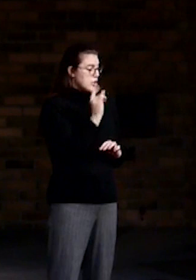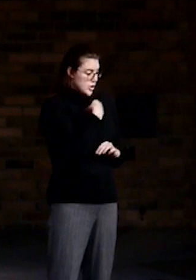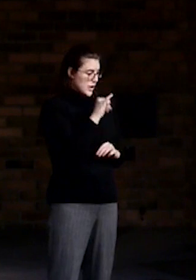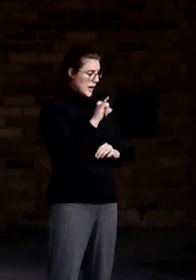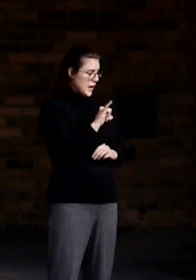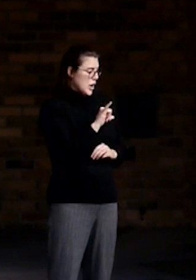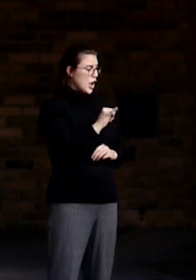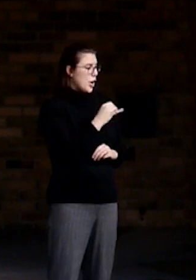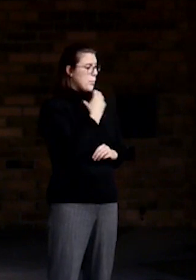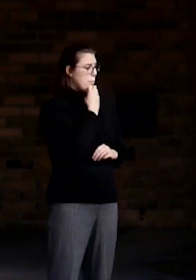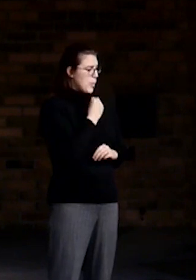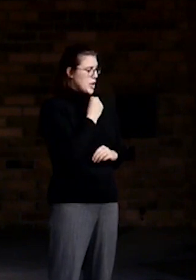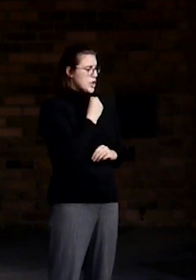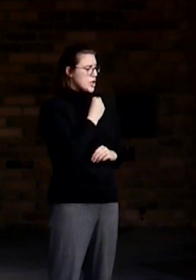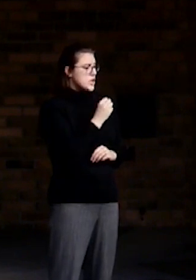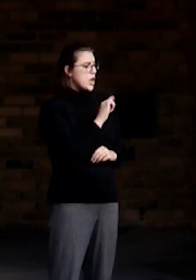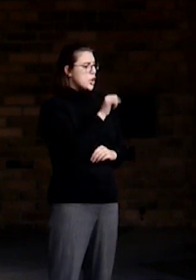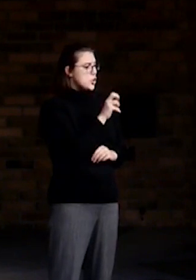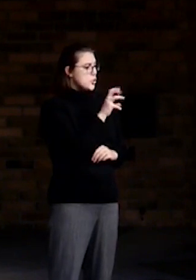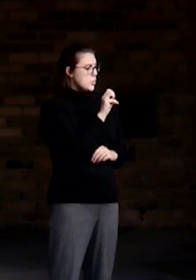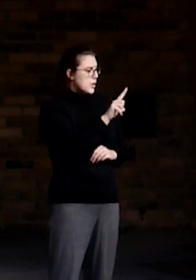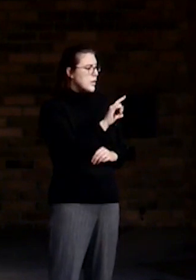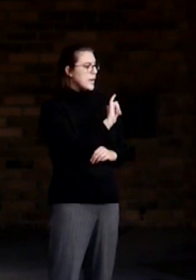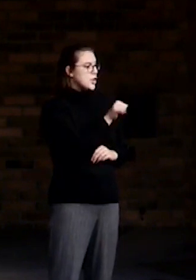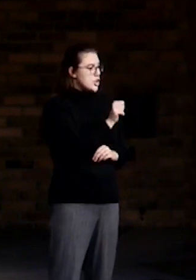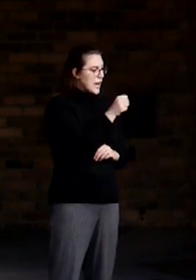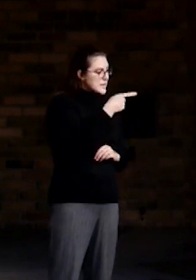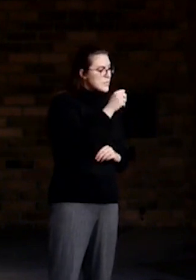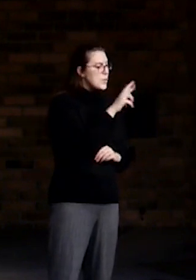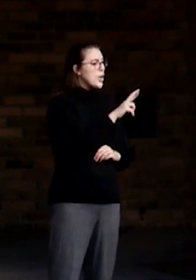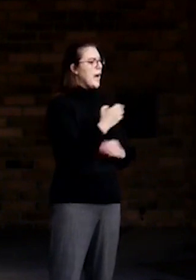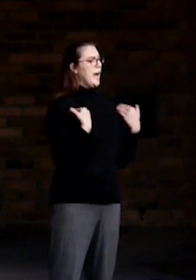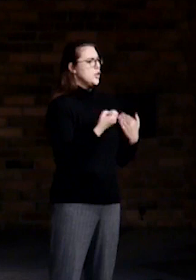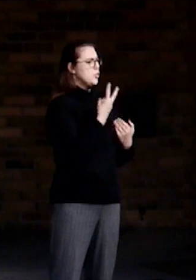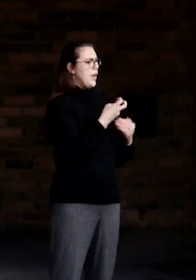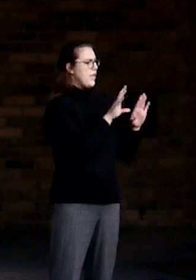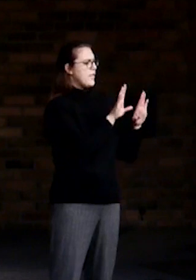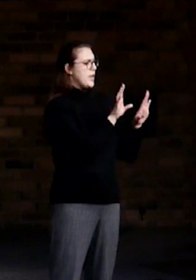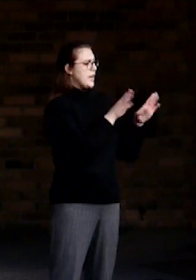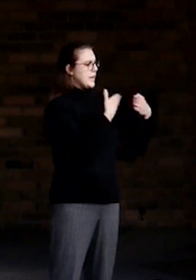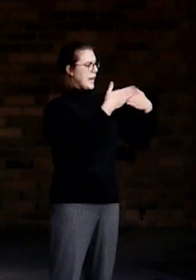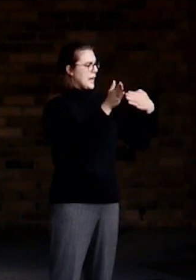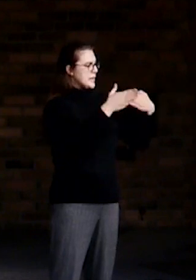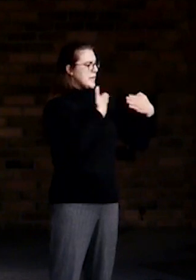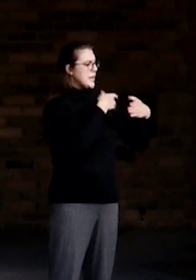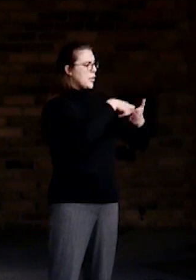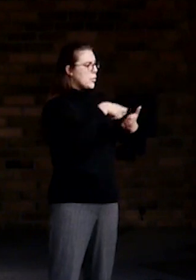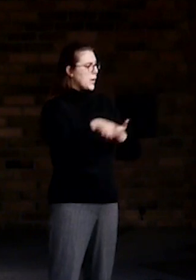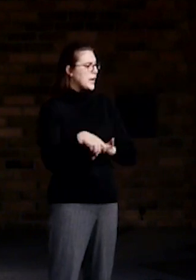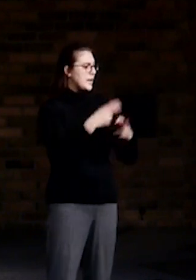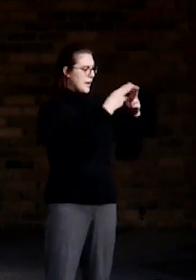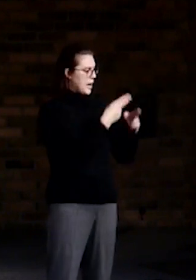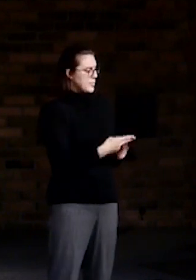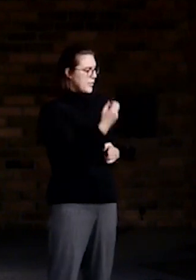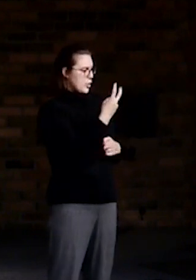like jasper, clear as crystal. It had a great high wall with 12 gates, and with 12 angels at the gates. And the gates were written on the names of the 12 tribes